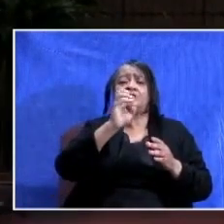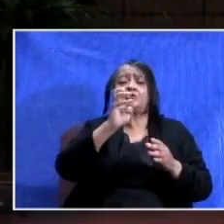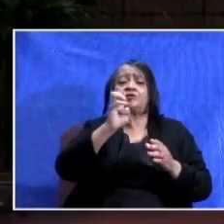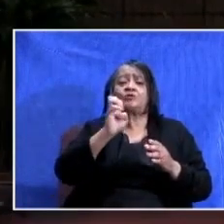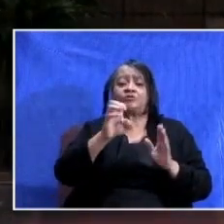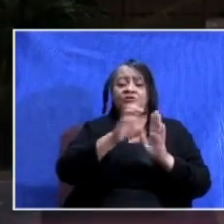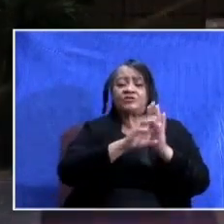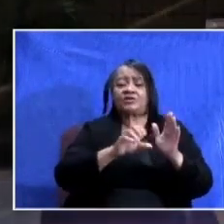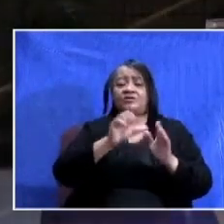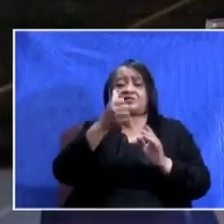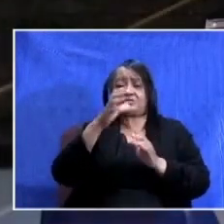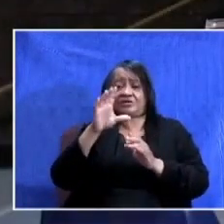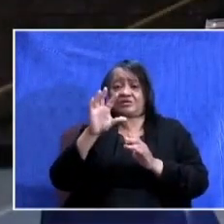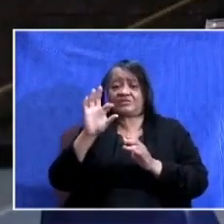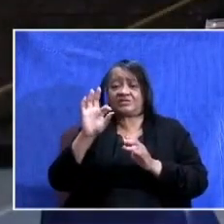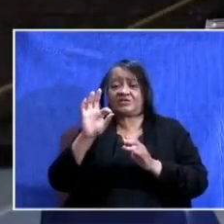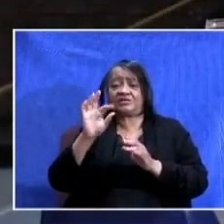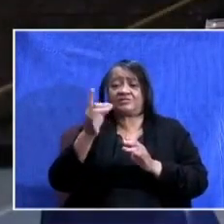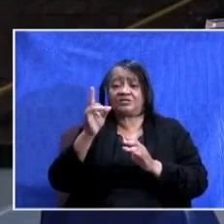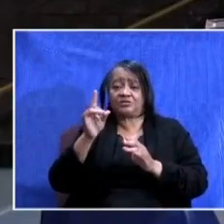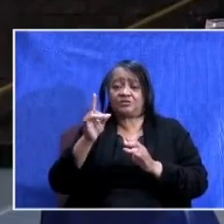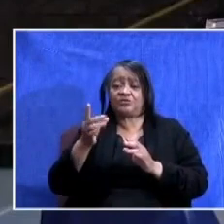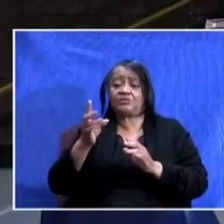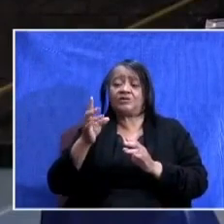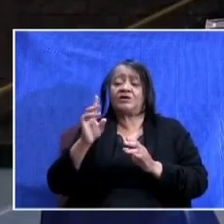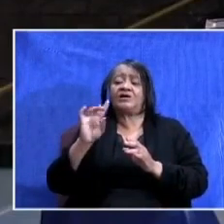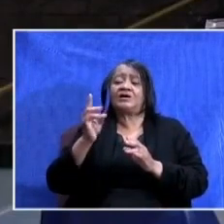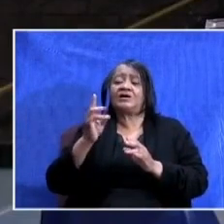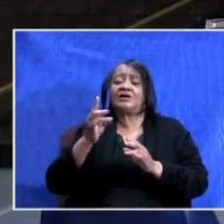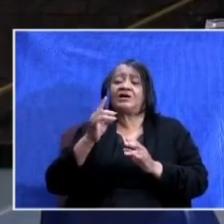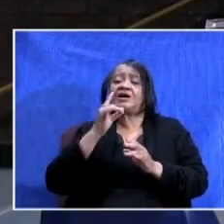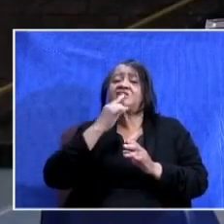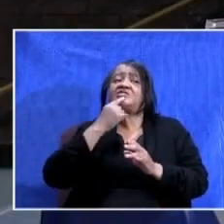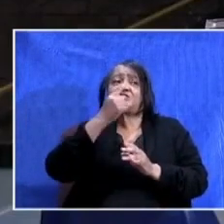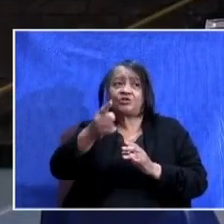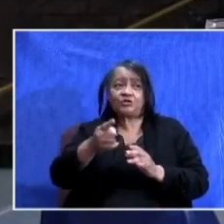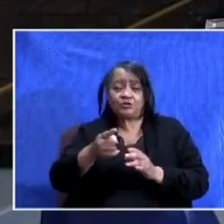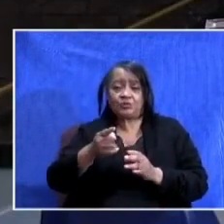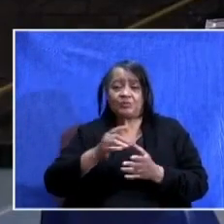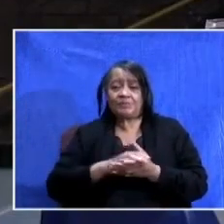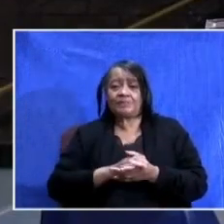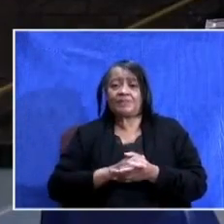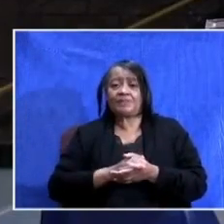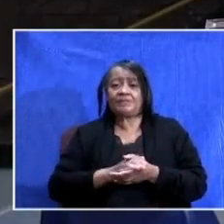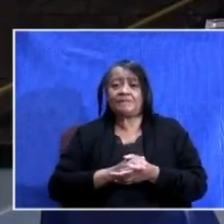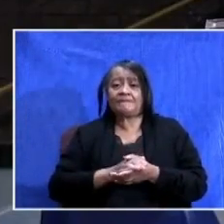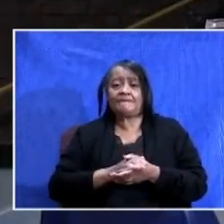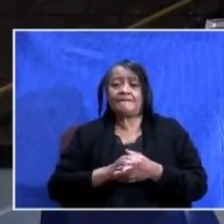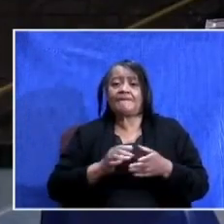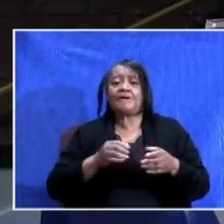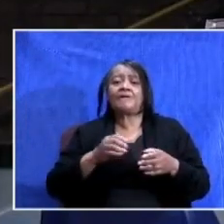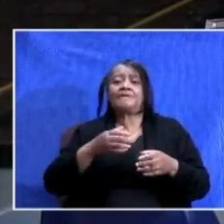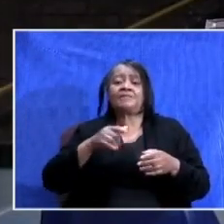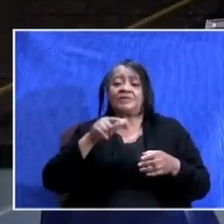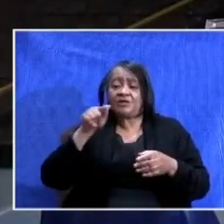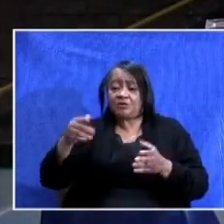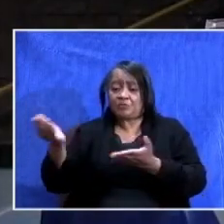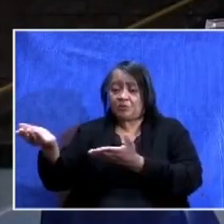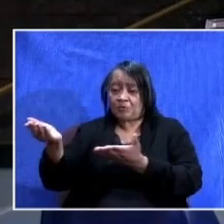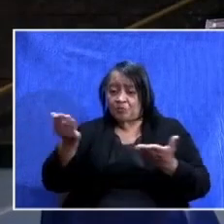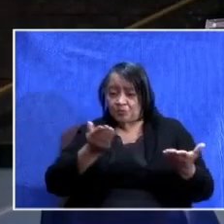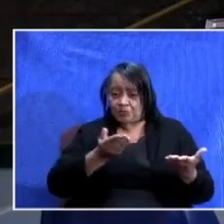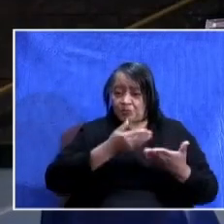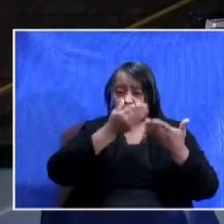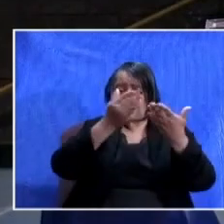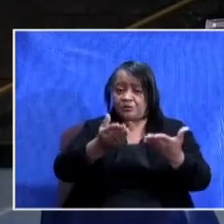18, he says, I tell you in verse 8, he will grant you justice